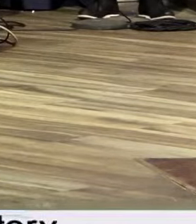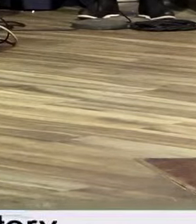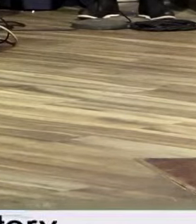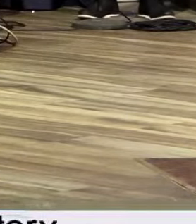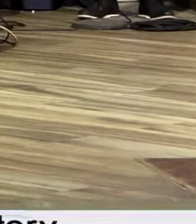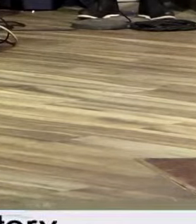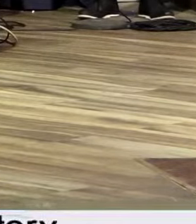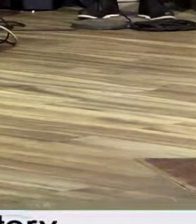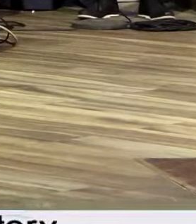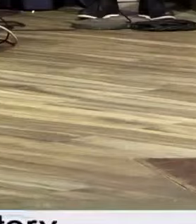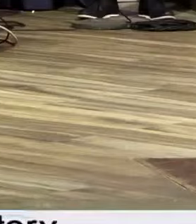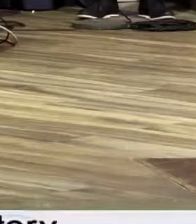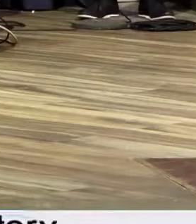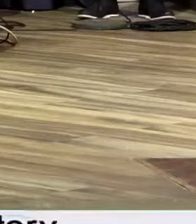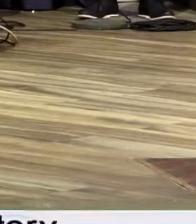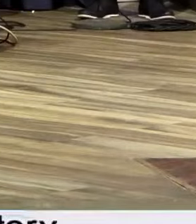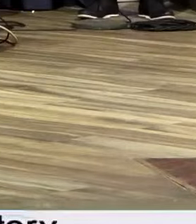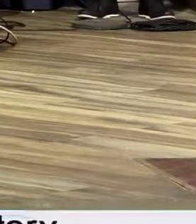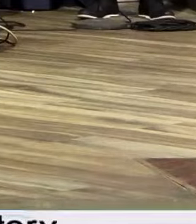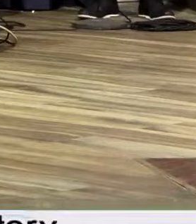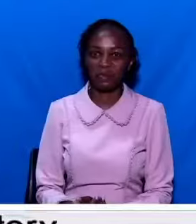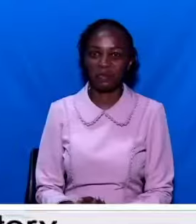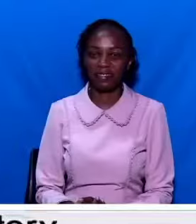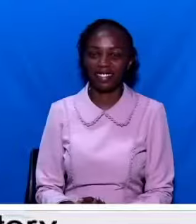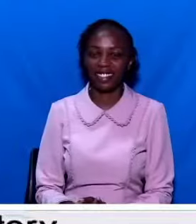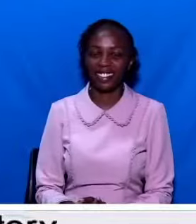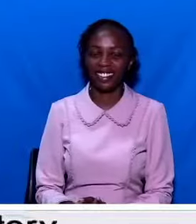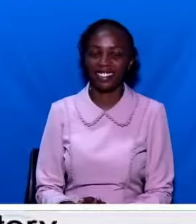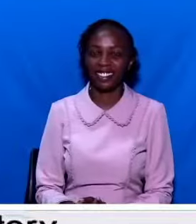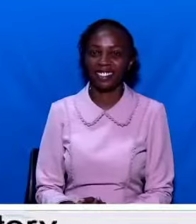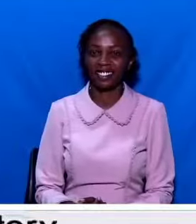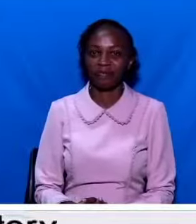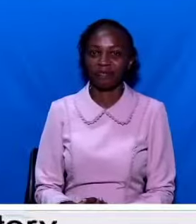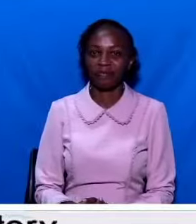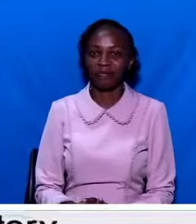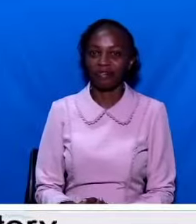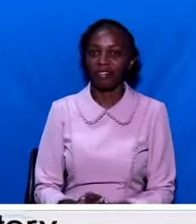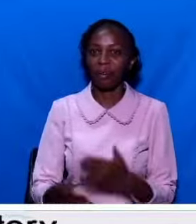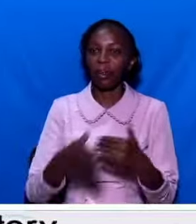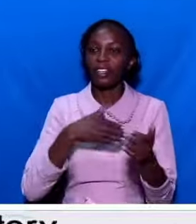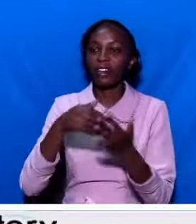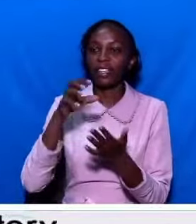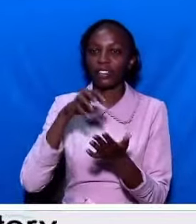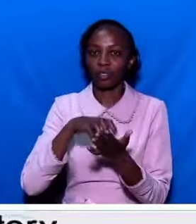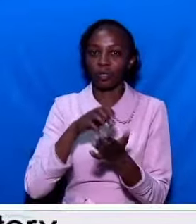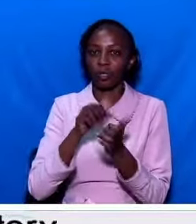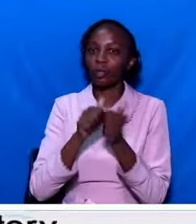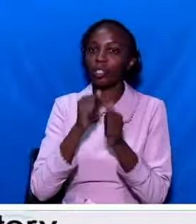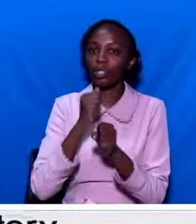me as I thank God for you? Right? That it is working for your good? Raise up your hand.